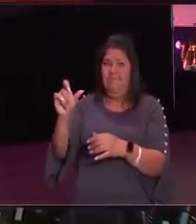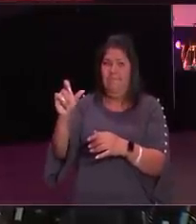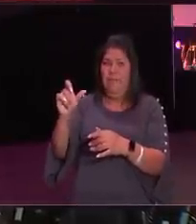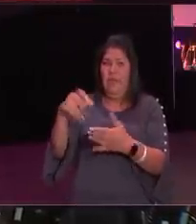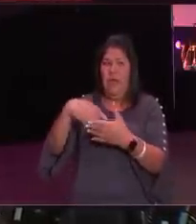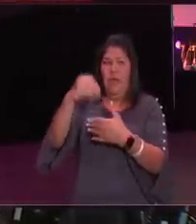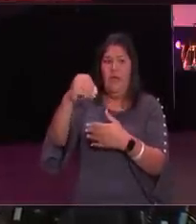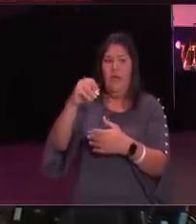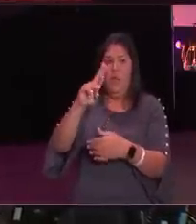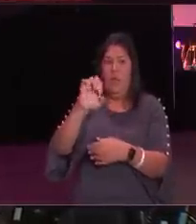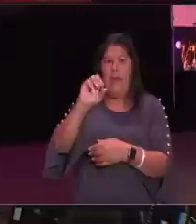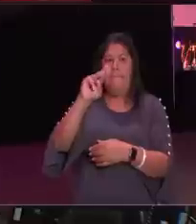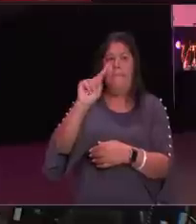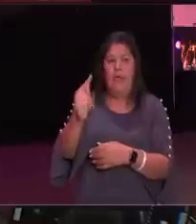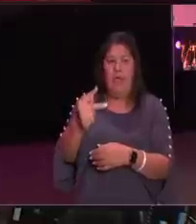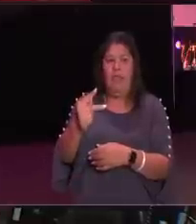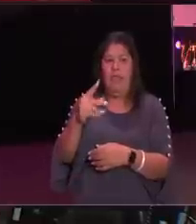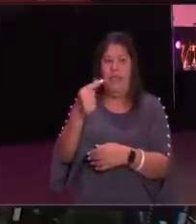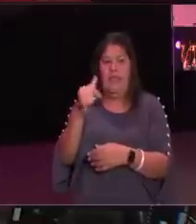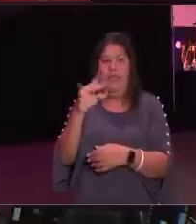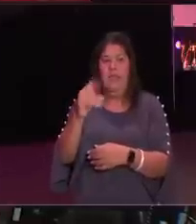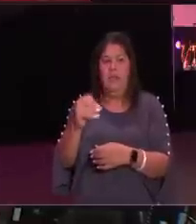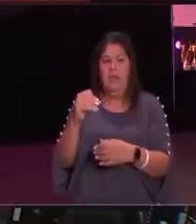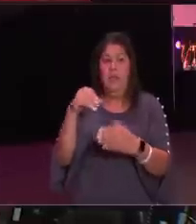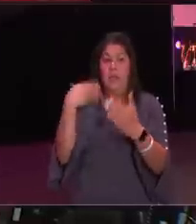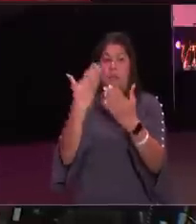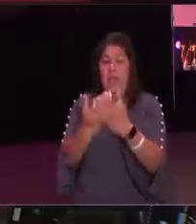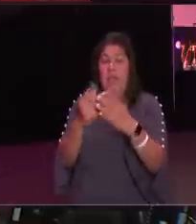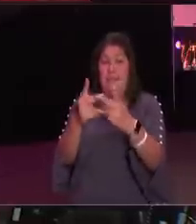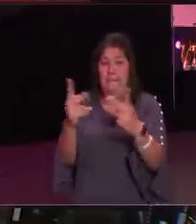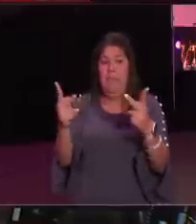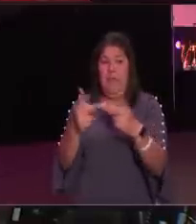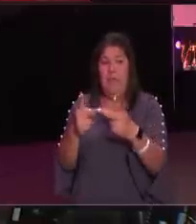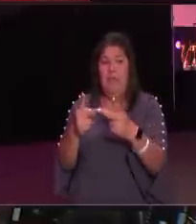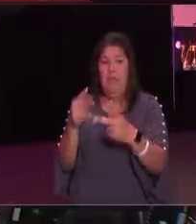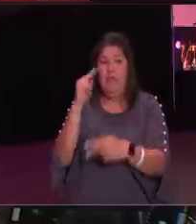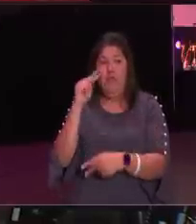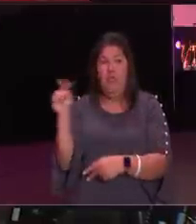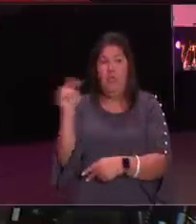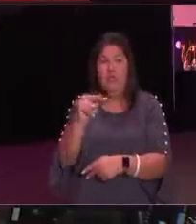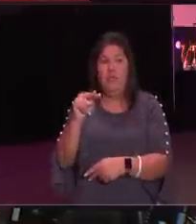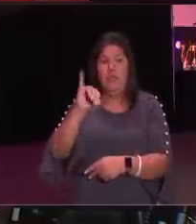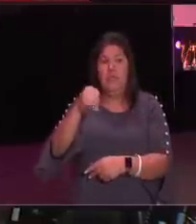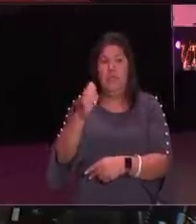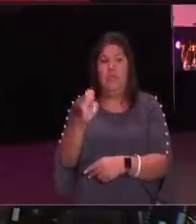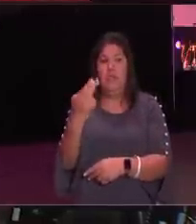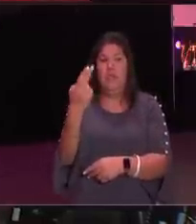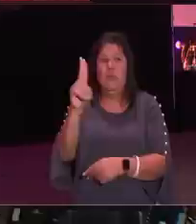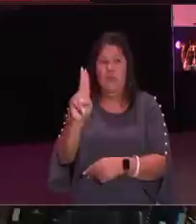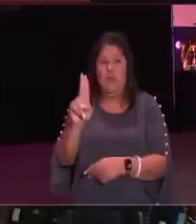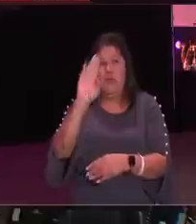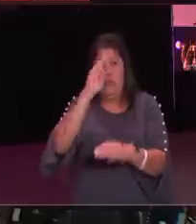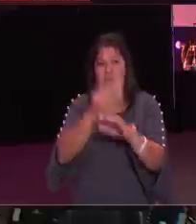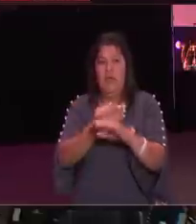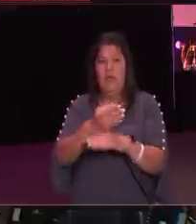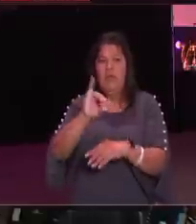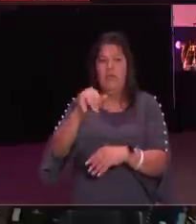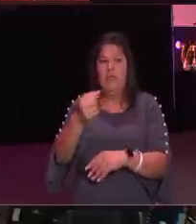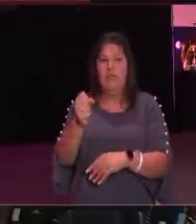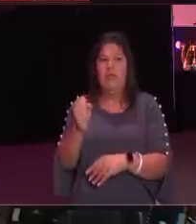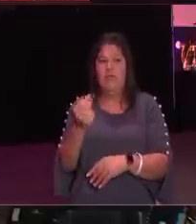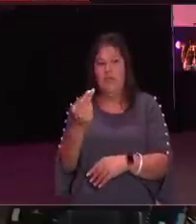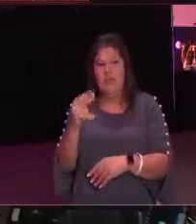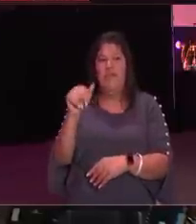and go to Ramoth Gilead. Now when you arrive at that place, look there for Jehu, the son